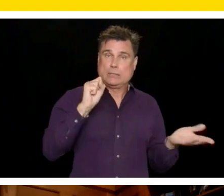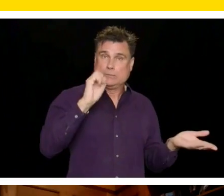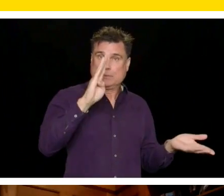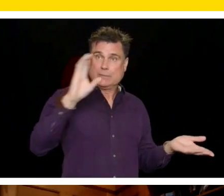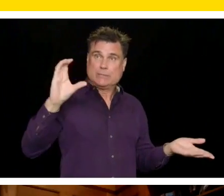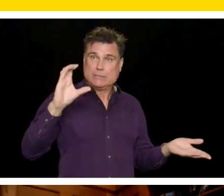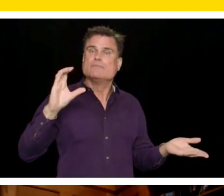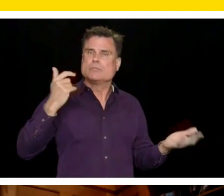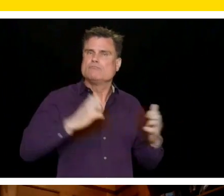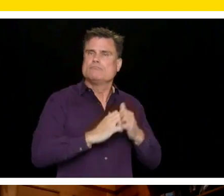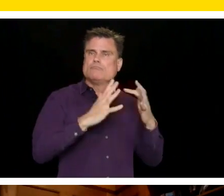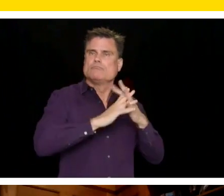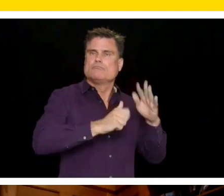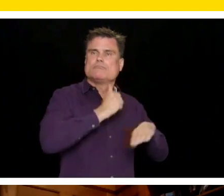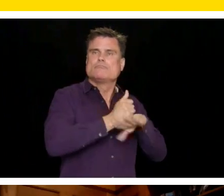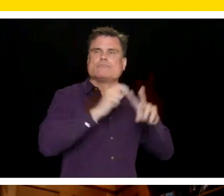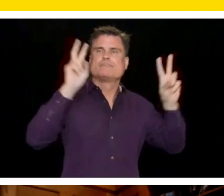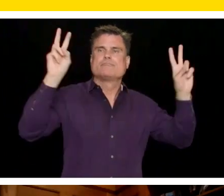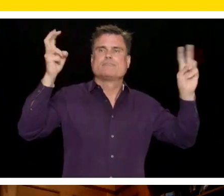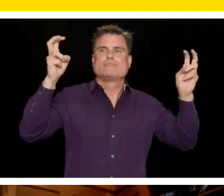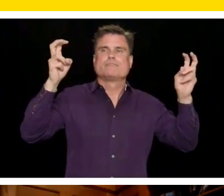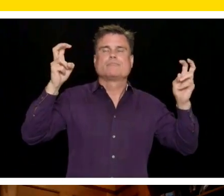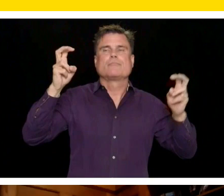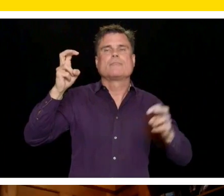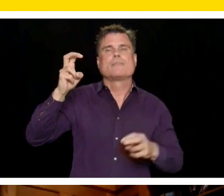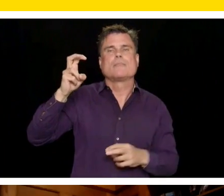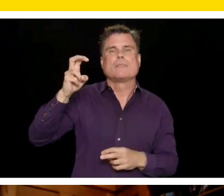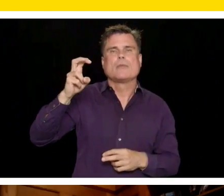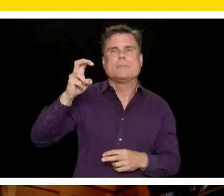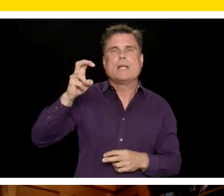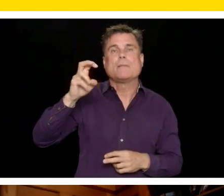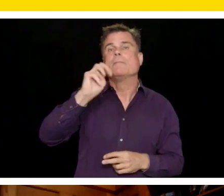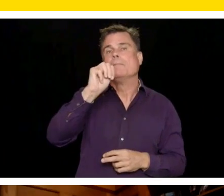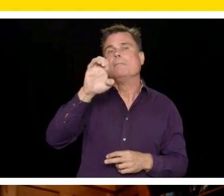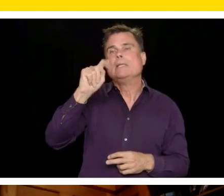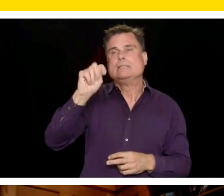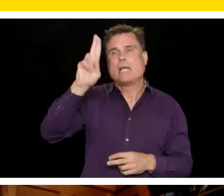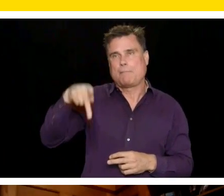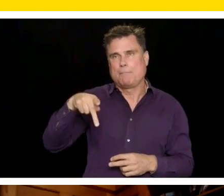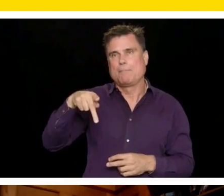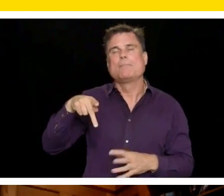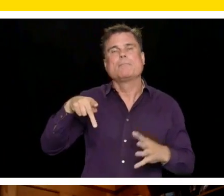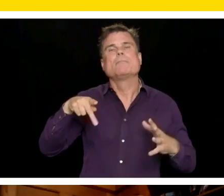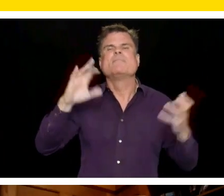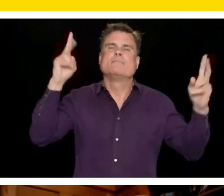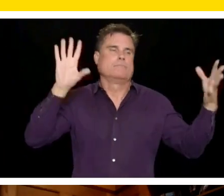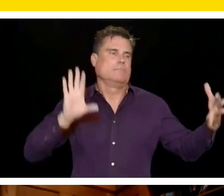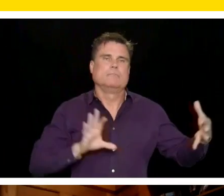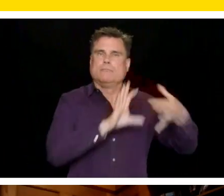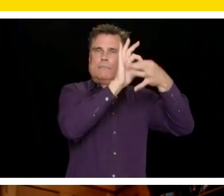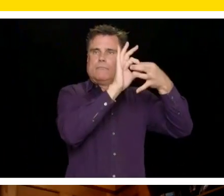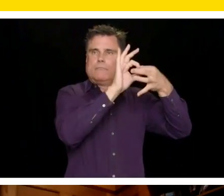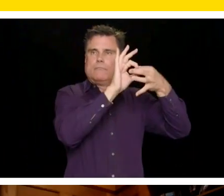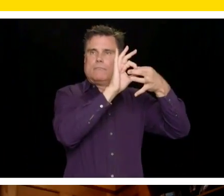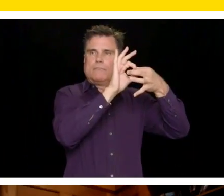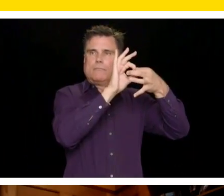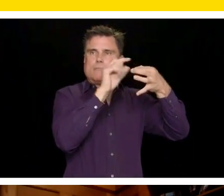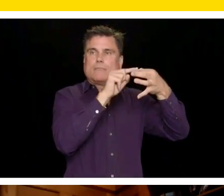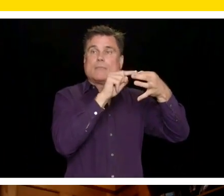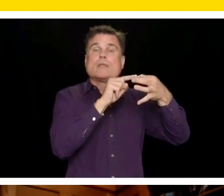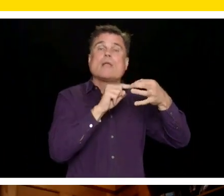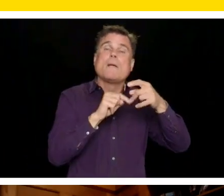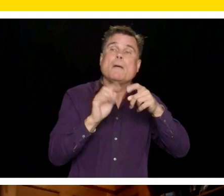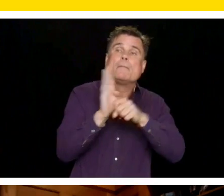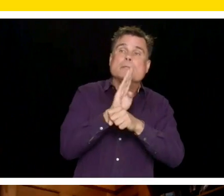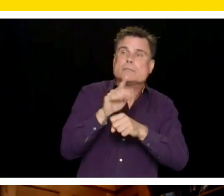that it offered an opportunity for business owners to get together and commiserate, but also share good ideas to help one another out.